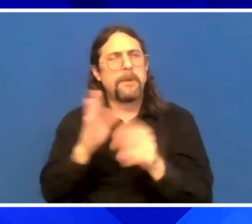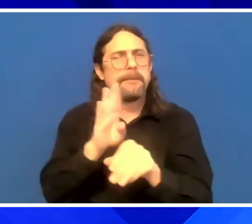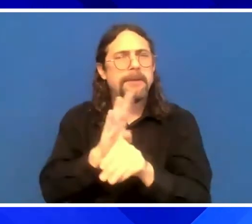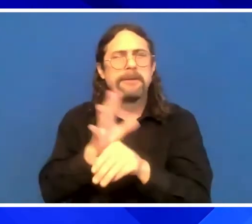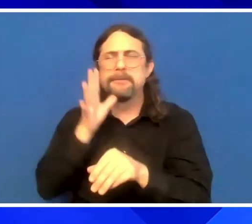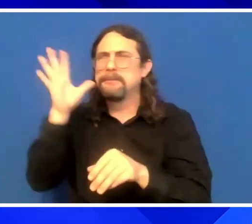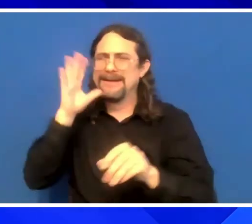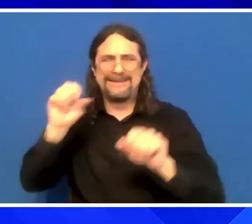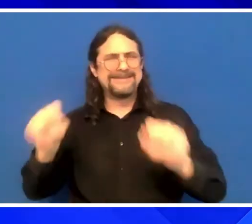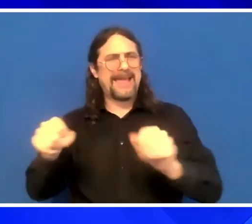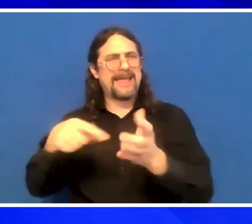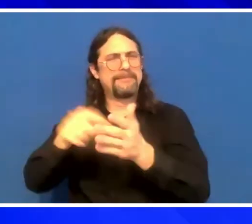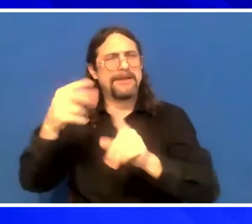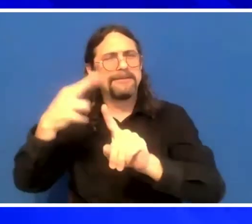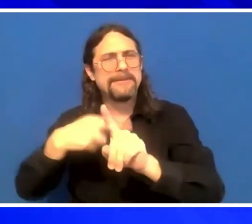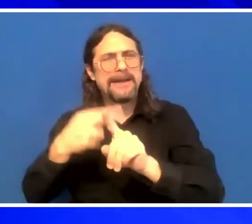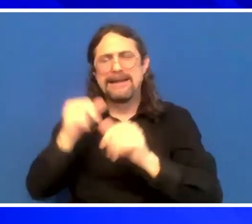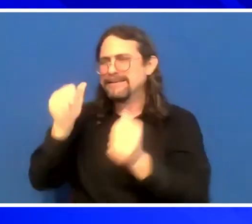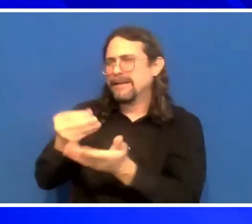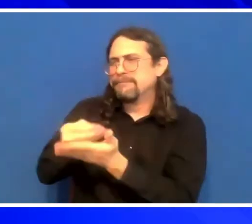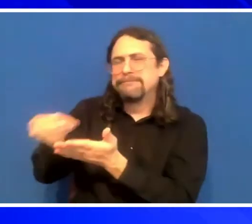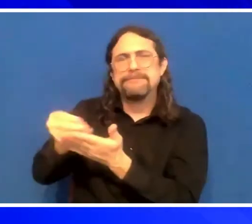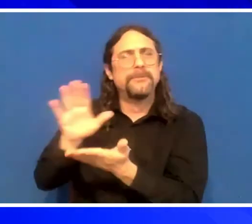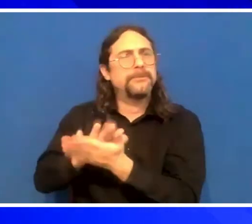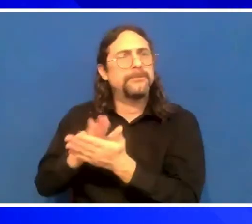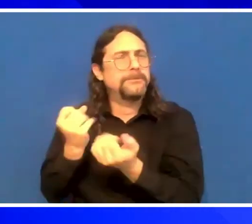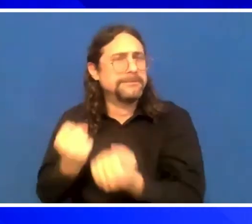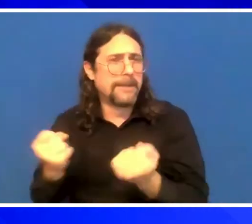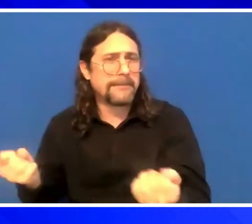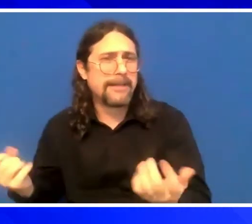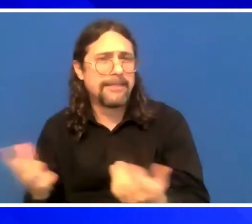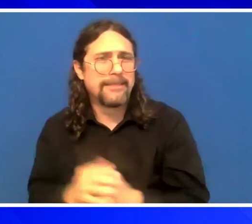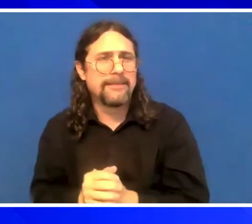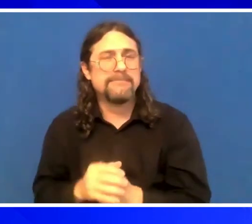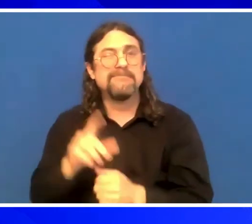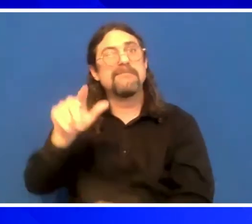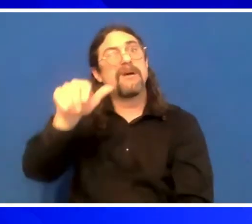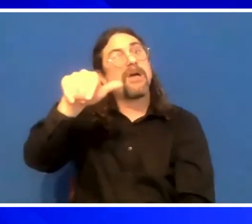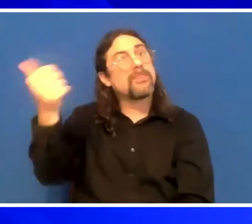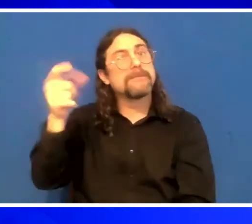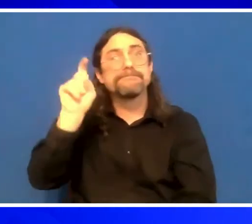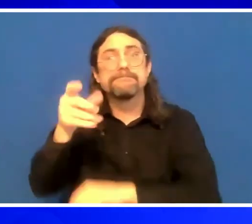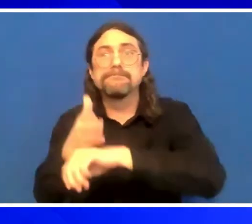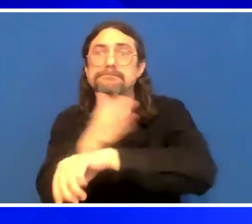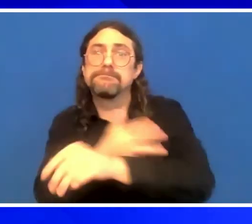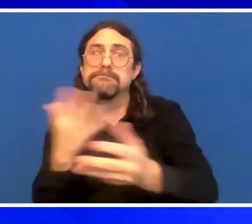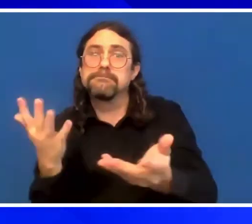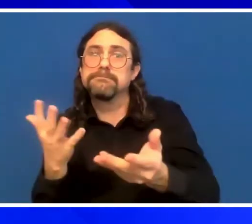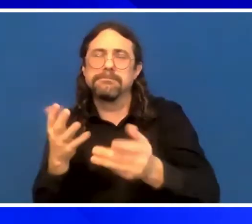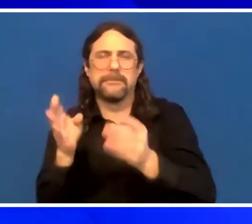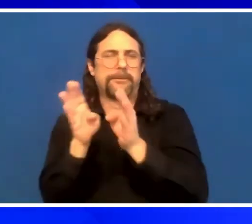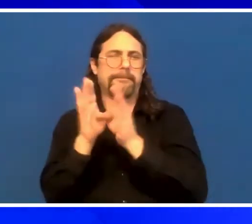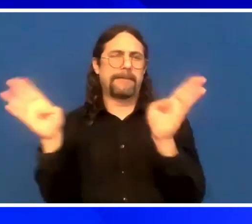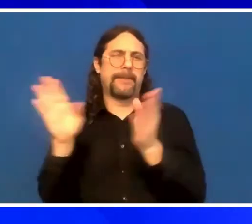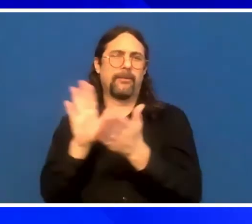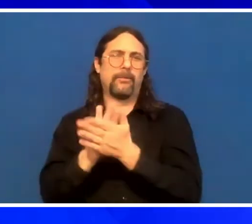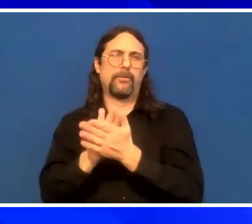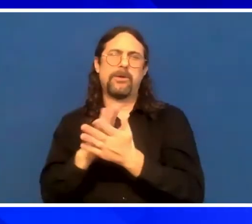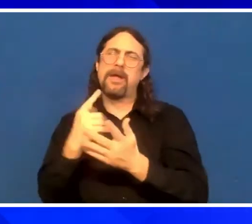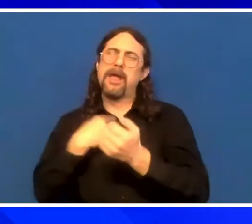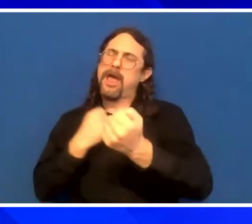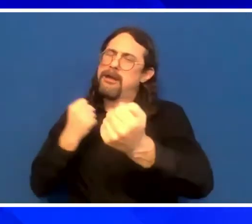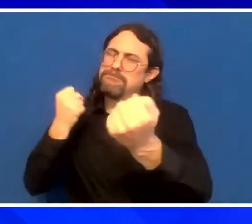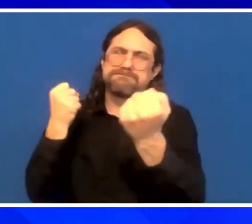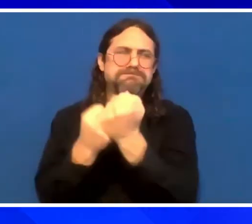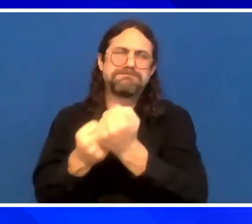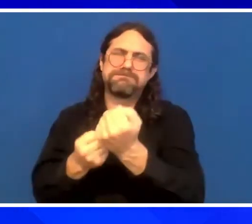so they do not fall through the cracks. And children with special needs to be given the freedom to succeed. I'm Democrat Badrun